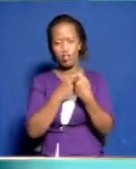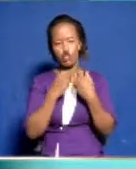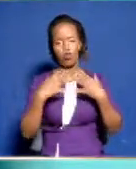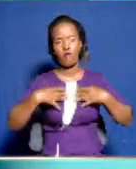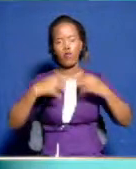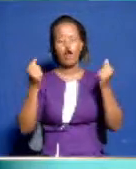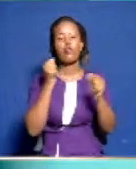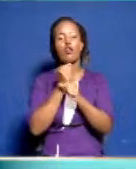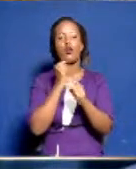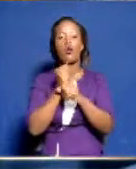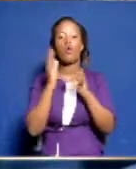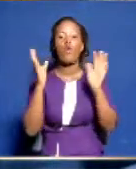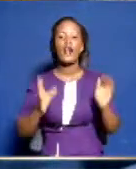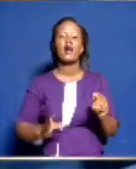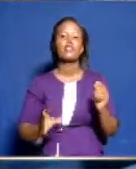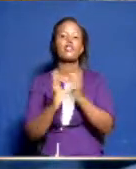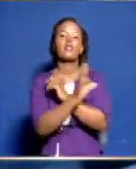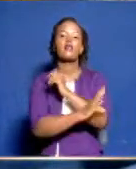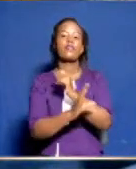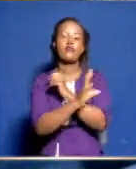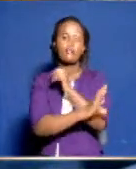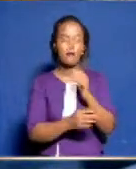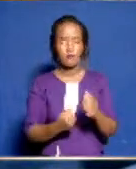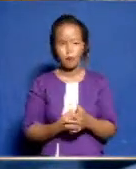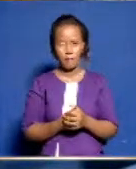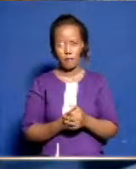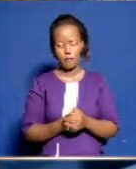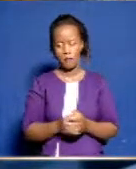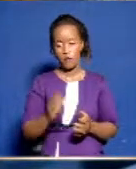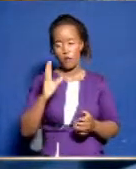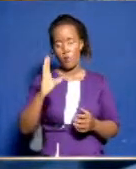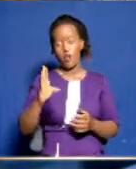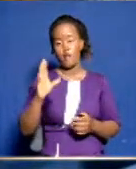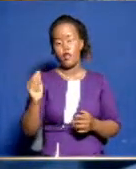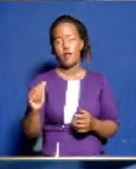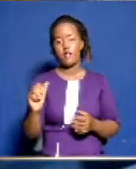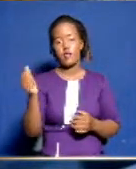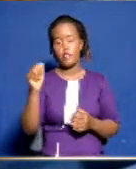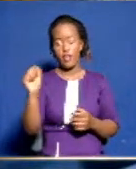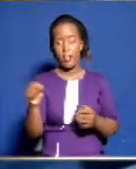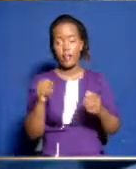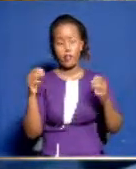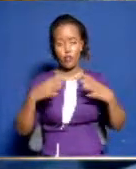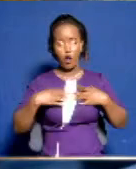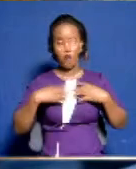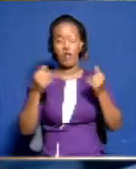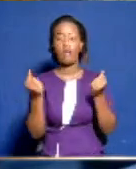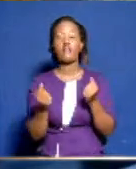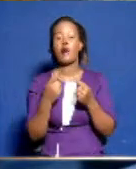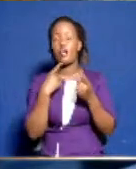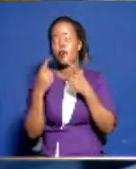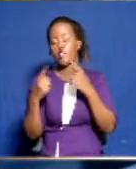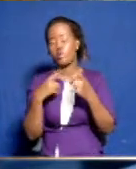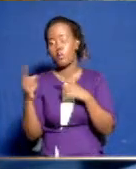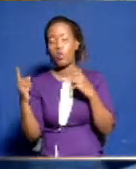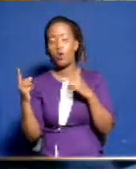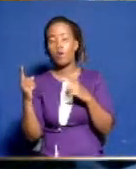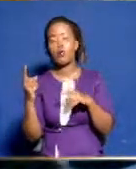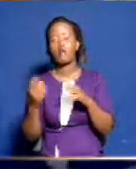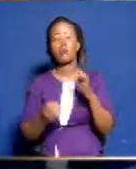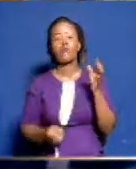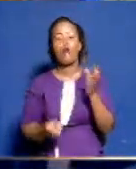country. Chief Administrative Secretary in the Ministry of Health, Dr. Rashid Aman, who spoke during the launch of a